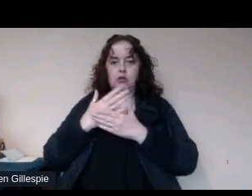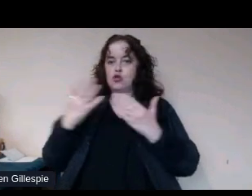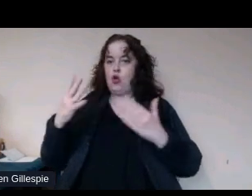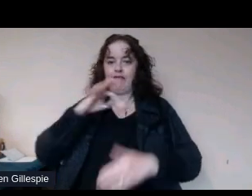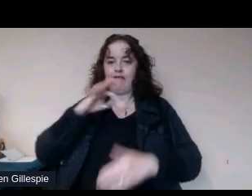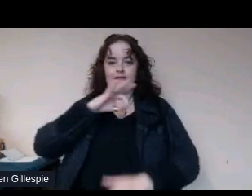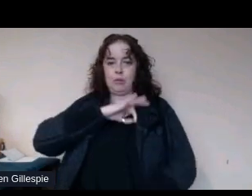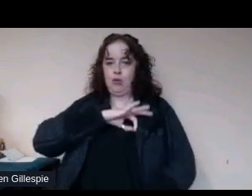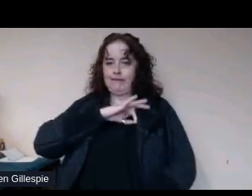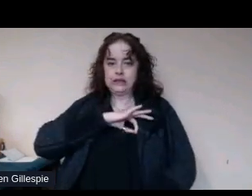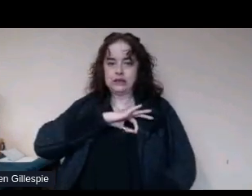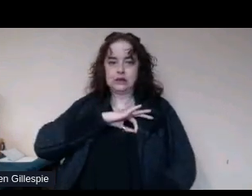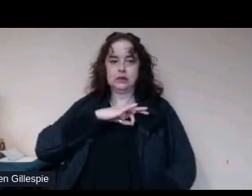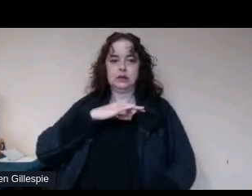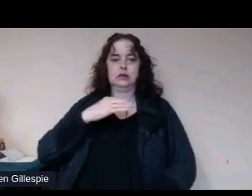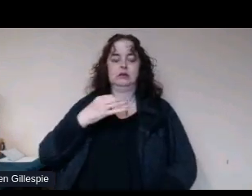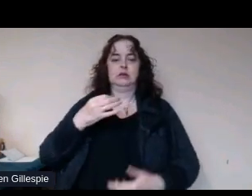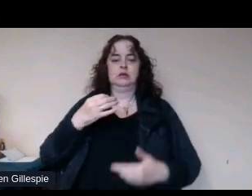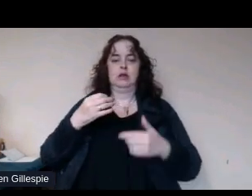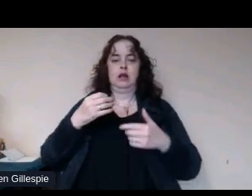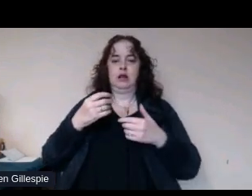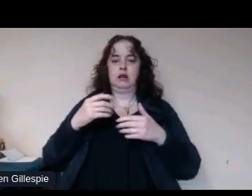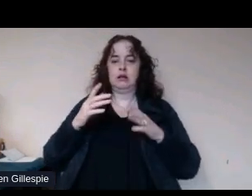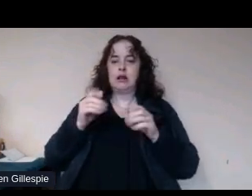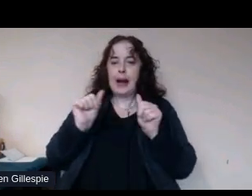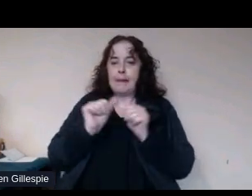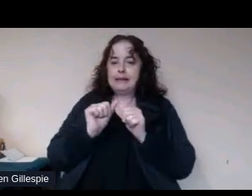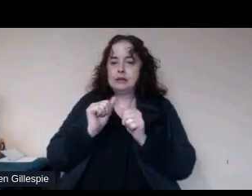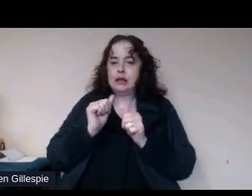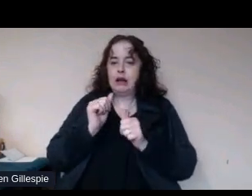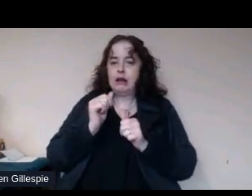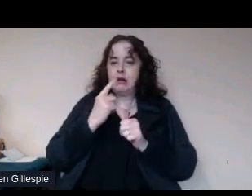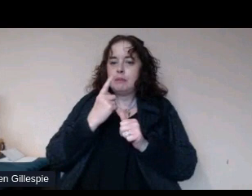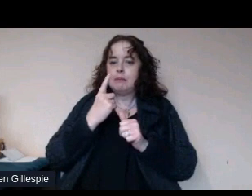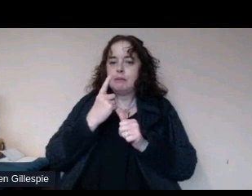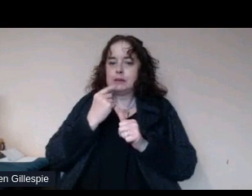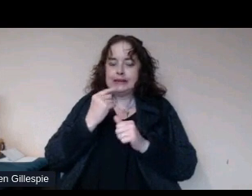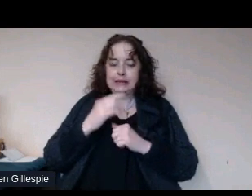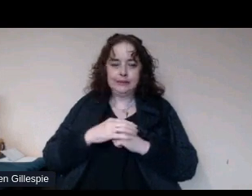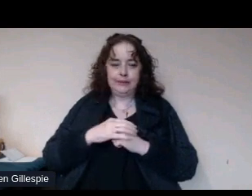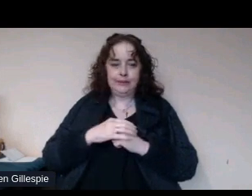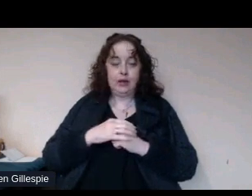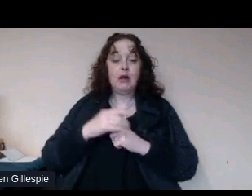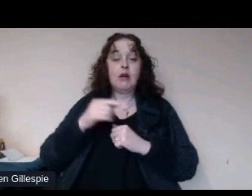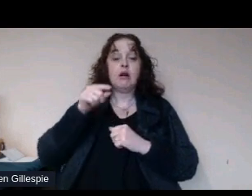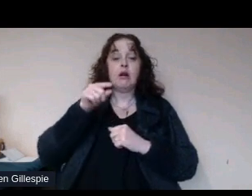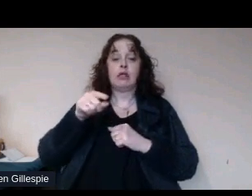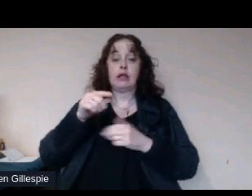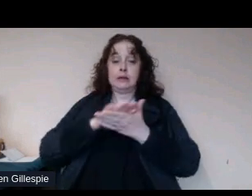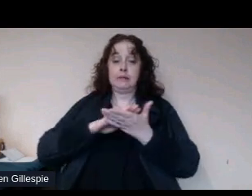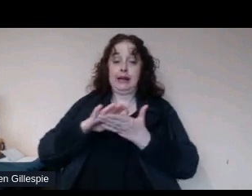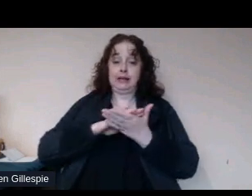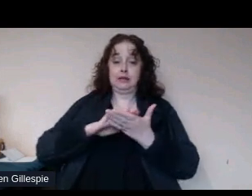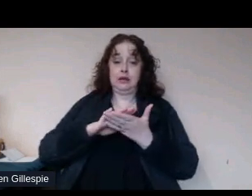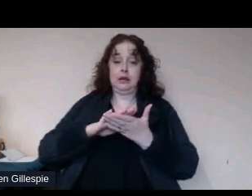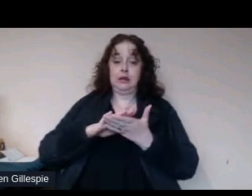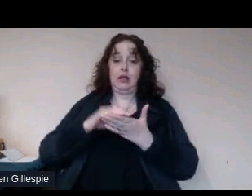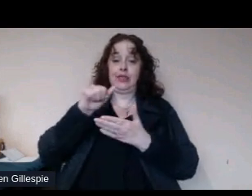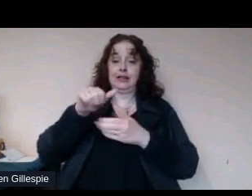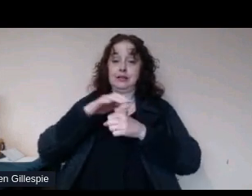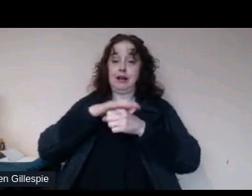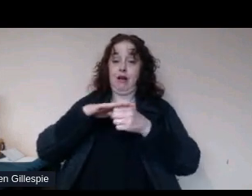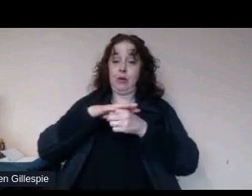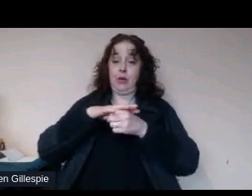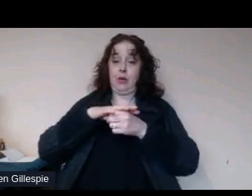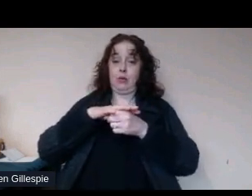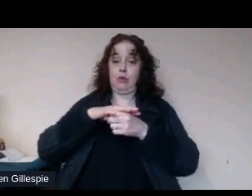for profit and with very limited capacity. And in this arena, in this scenario, is